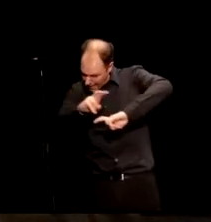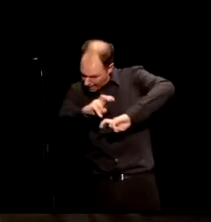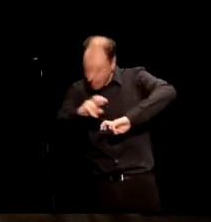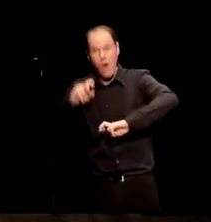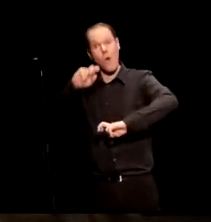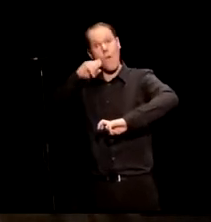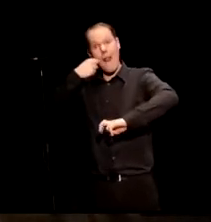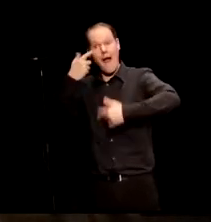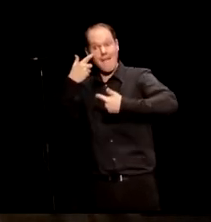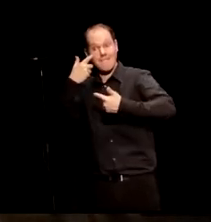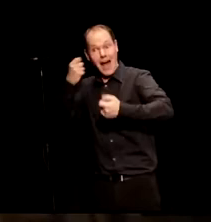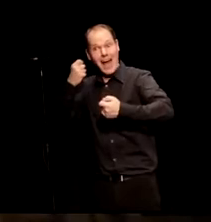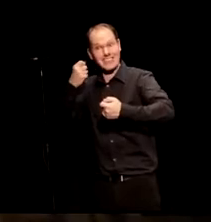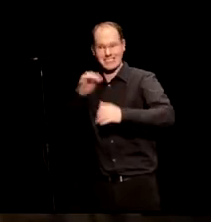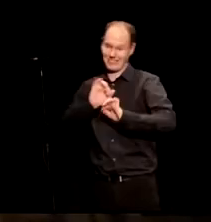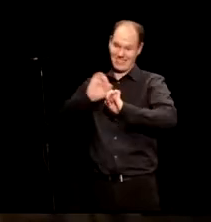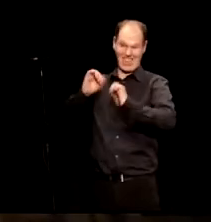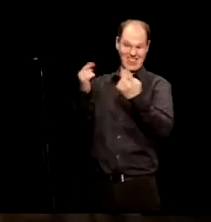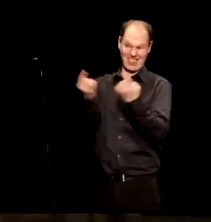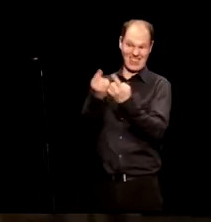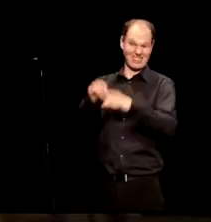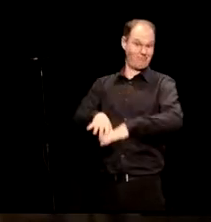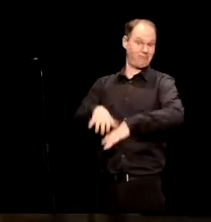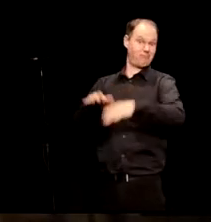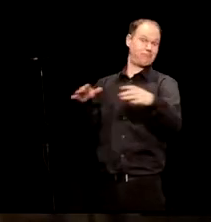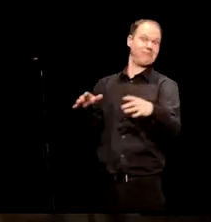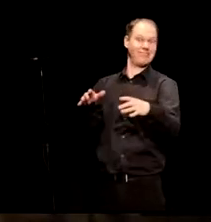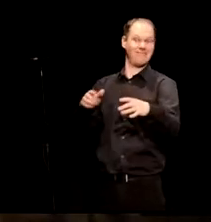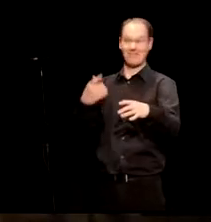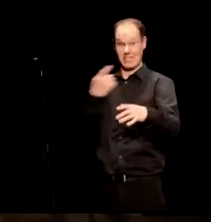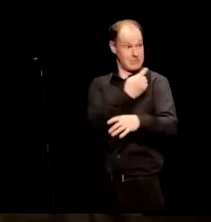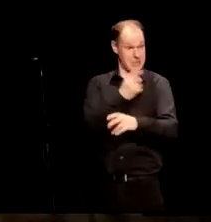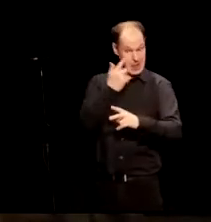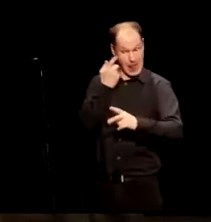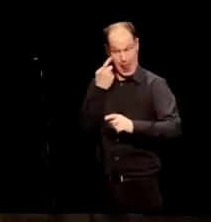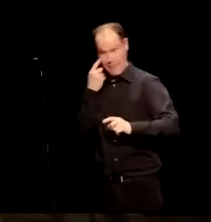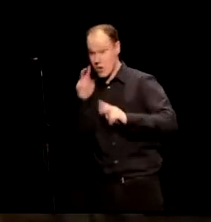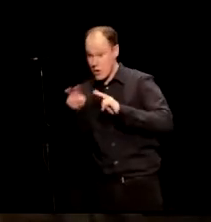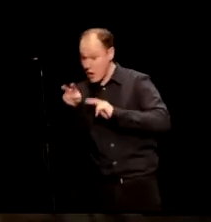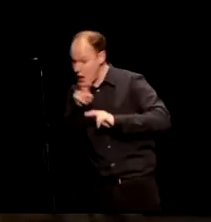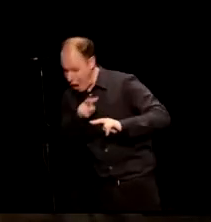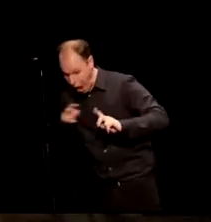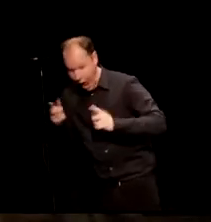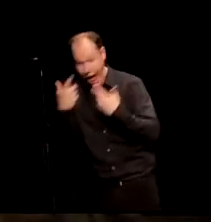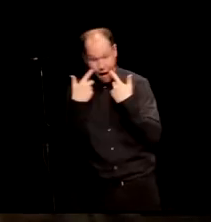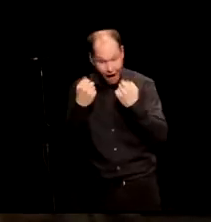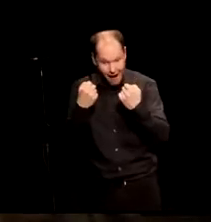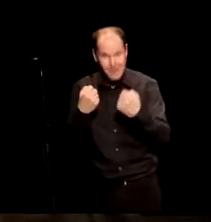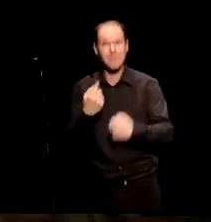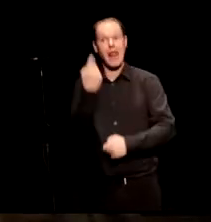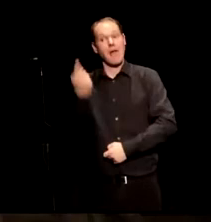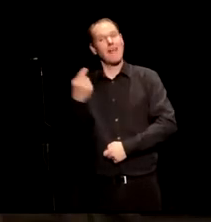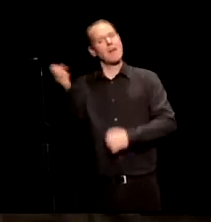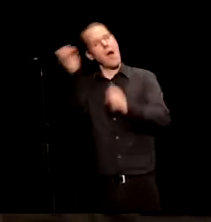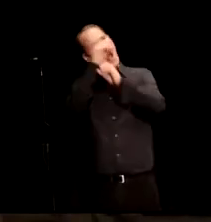the article amongst some of his effects that he has overlooked. However, he imagines it to be stolen.